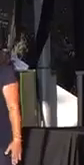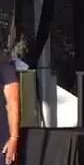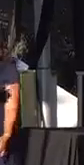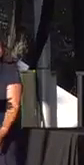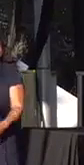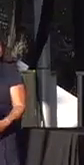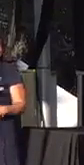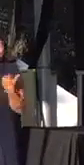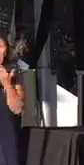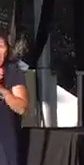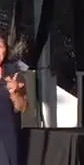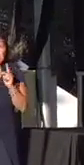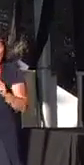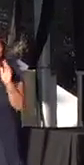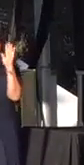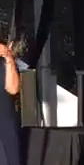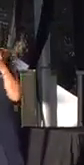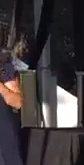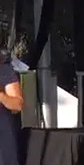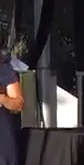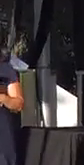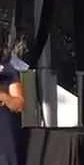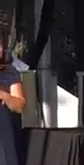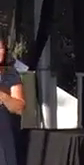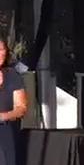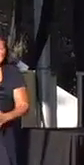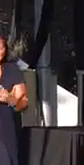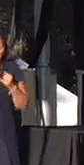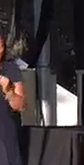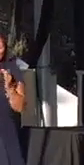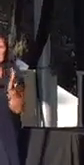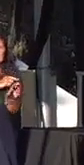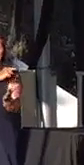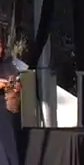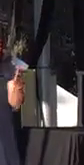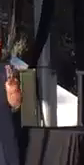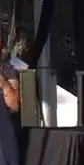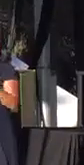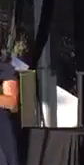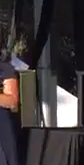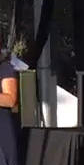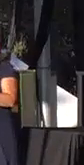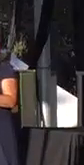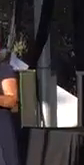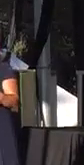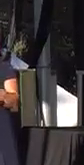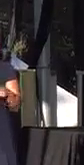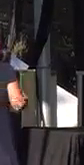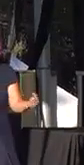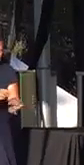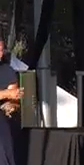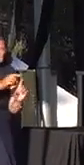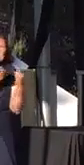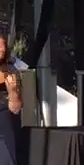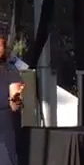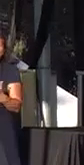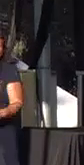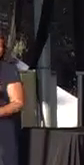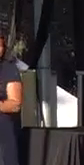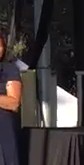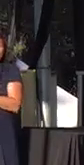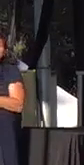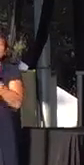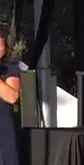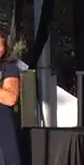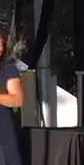those conservatives and pastors who tried to slander God's name. That is not the love of God, and we've